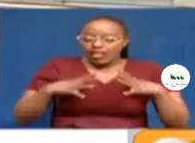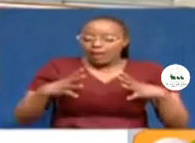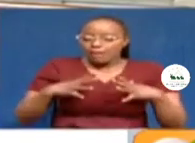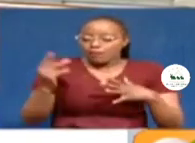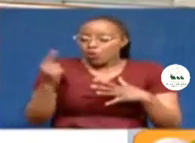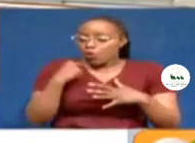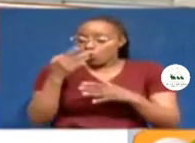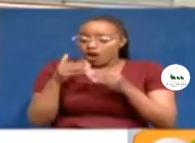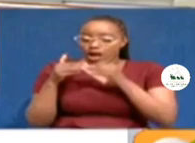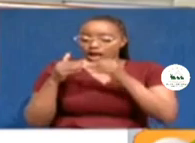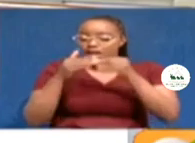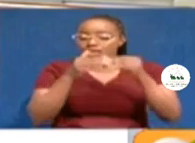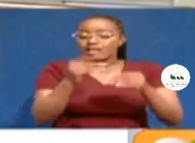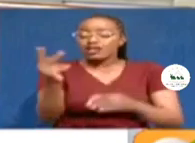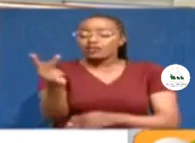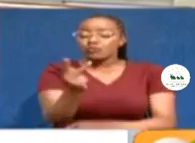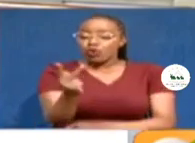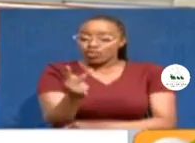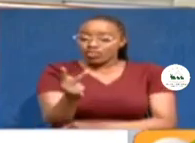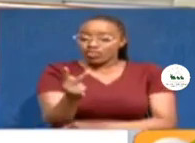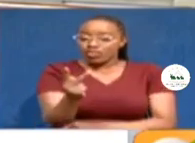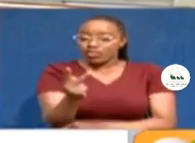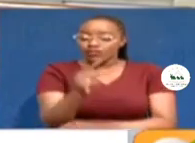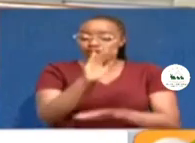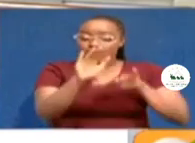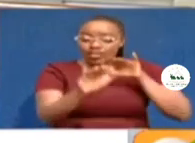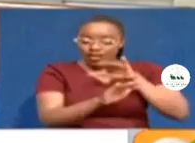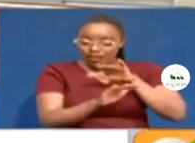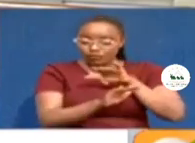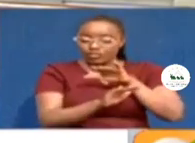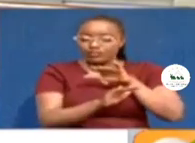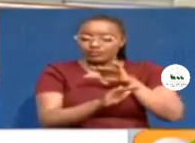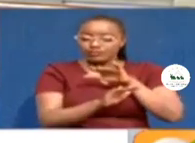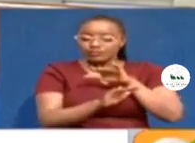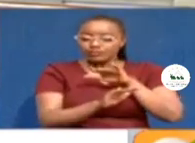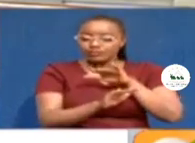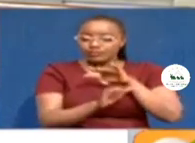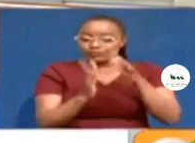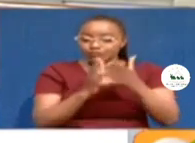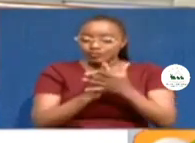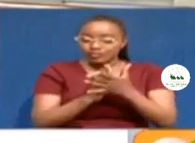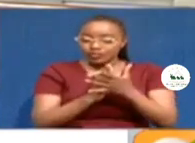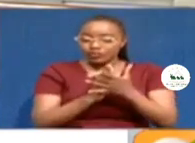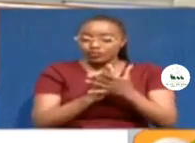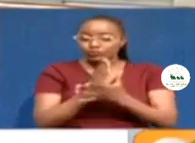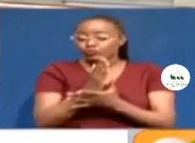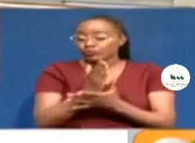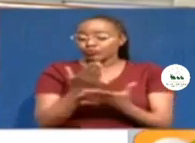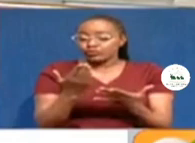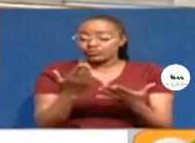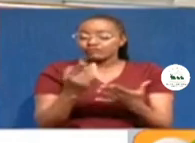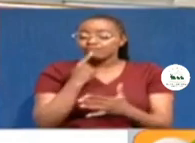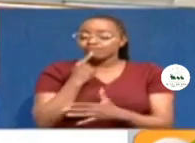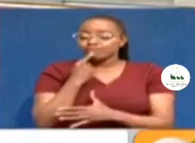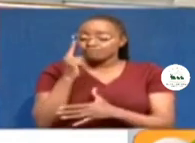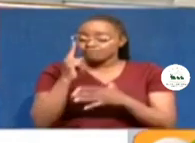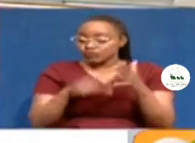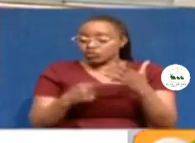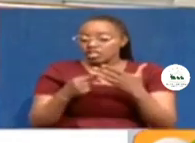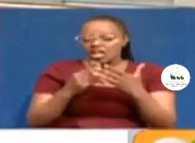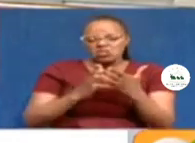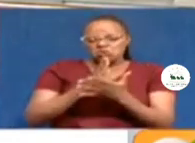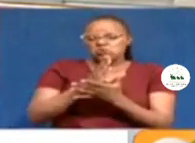summons the deputy captain through proxy to tell him through